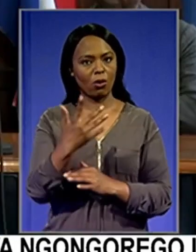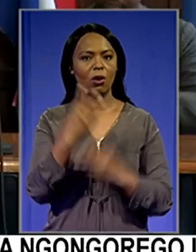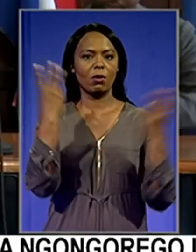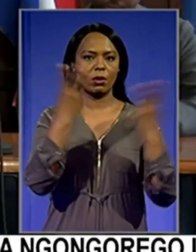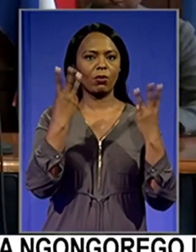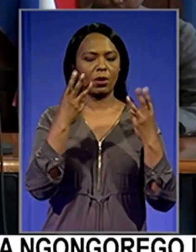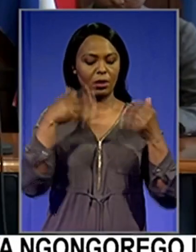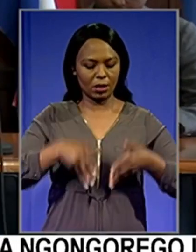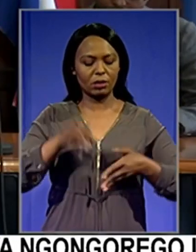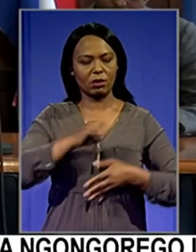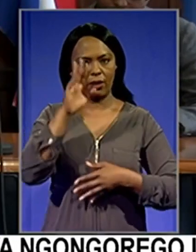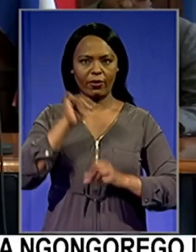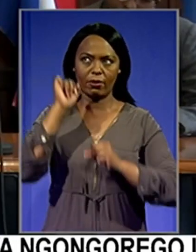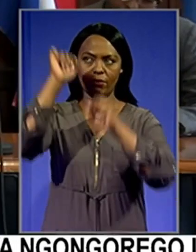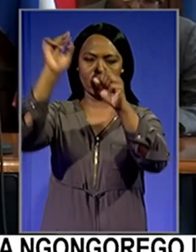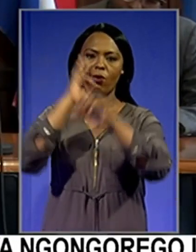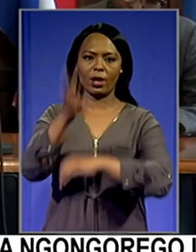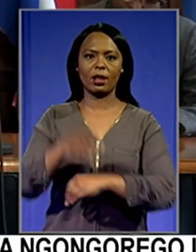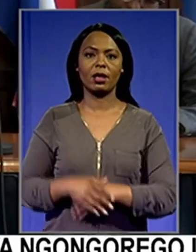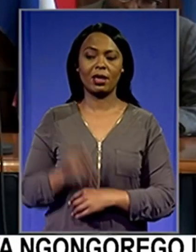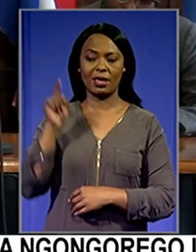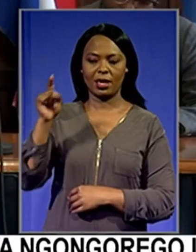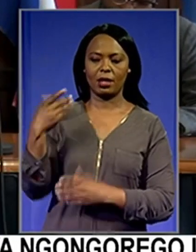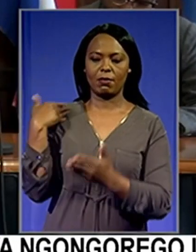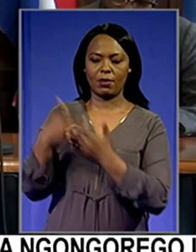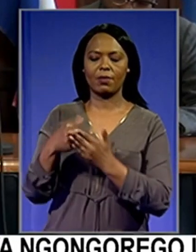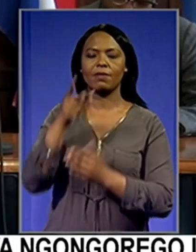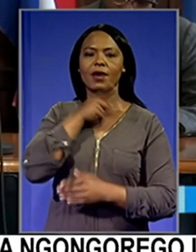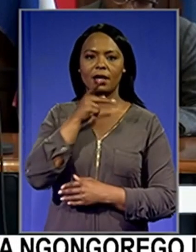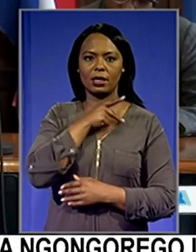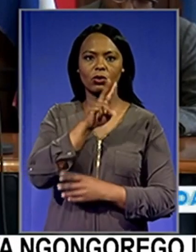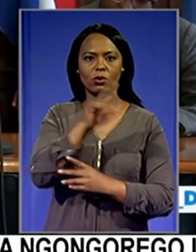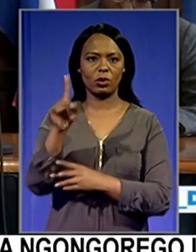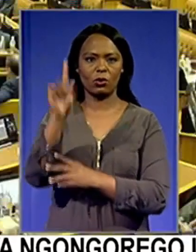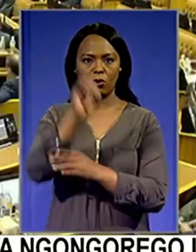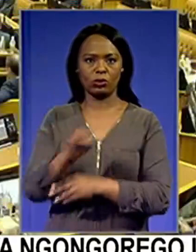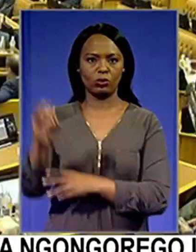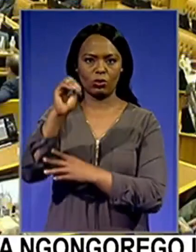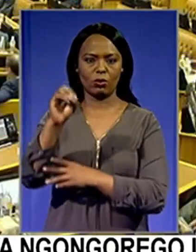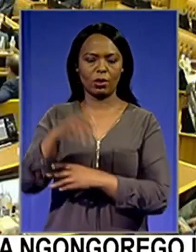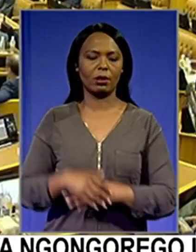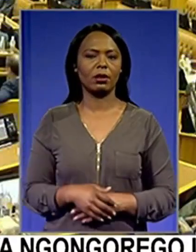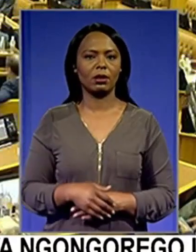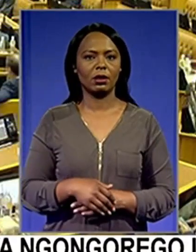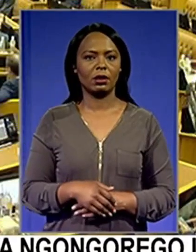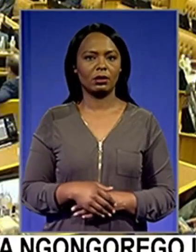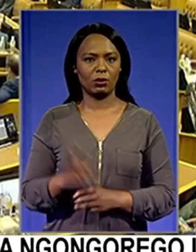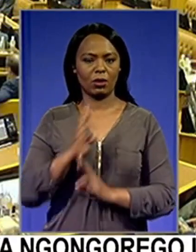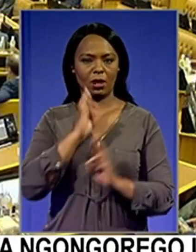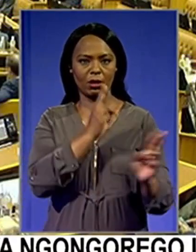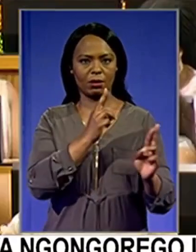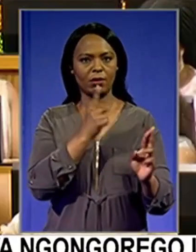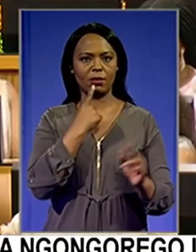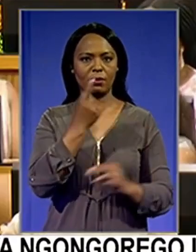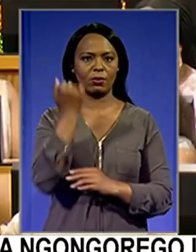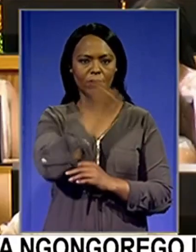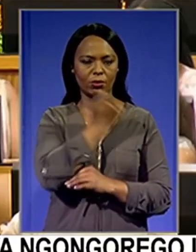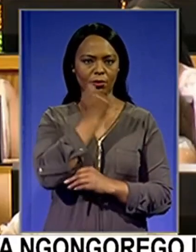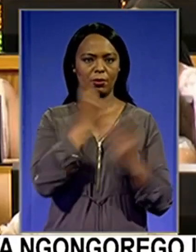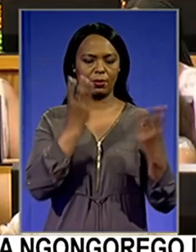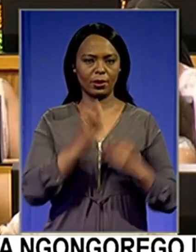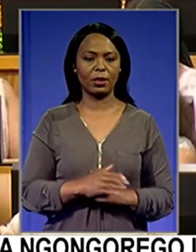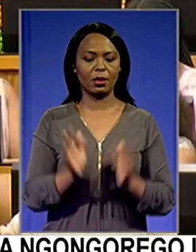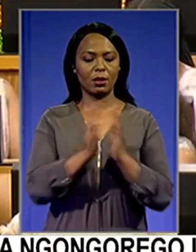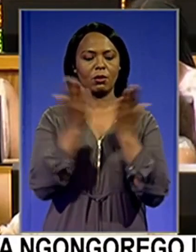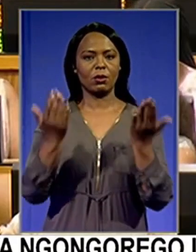baagi. Ramaphosa has until Friday, 21 October to meet the DA's demands. Diphetogo tsa bukana eno di tlhageletse